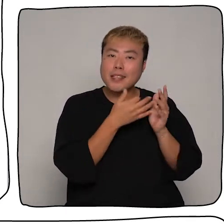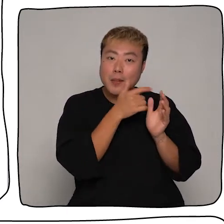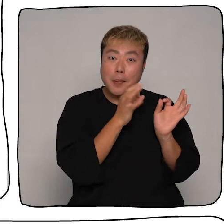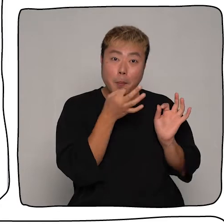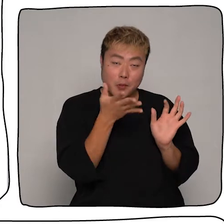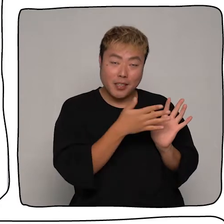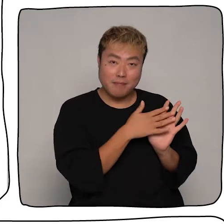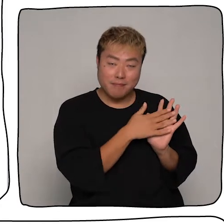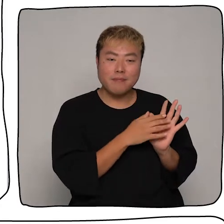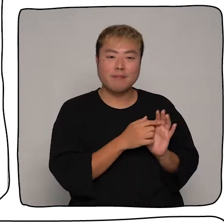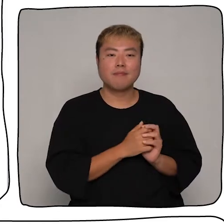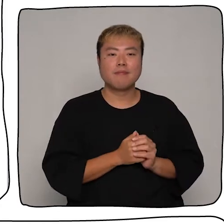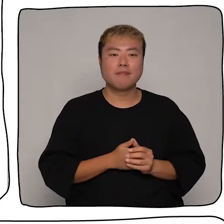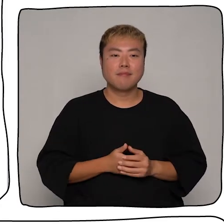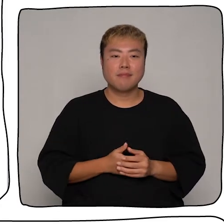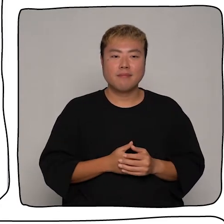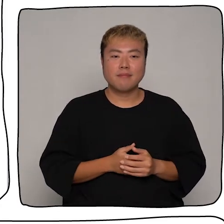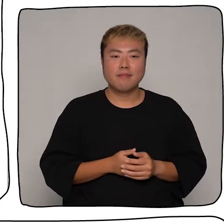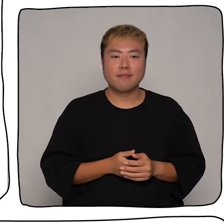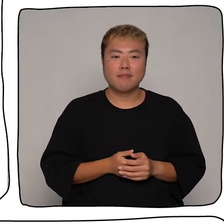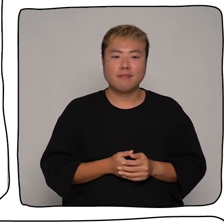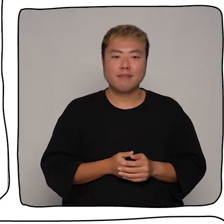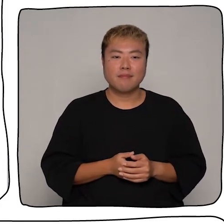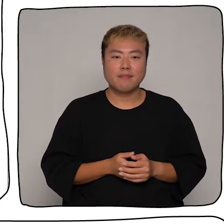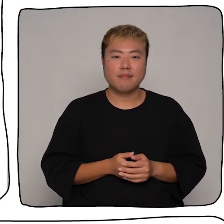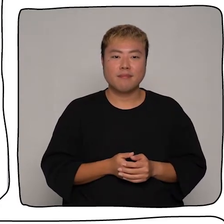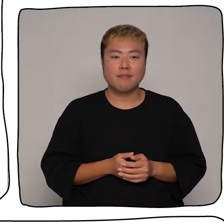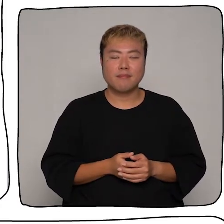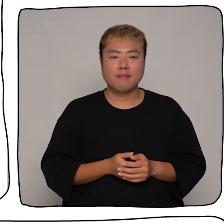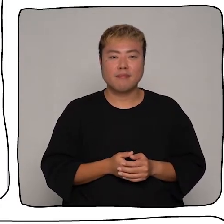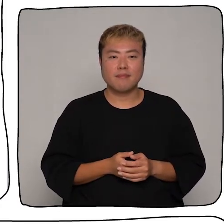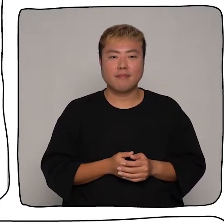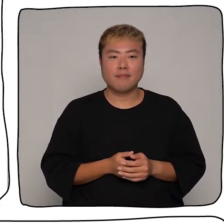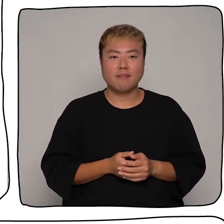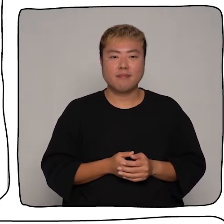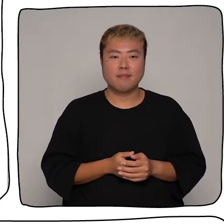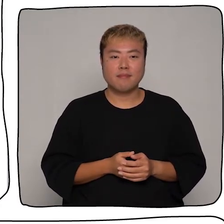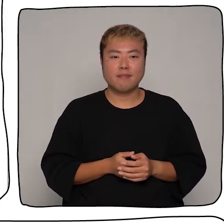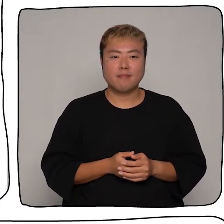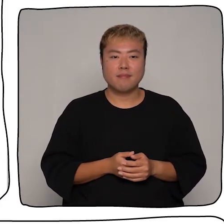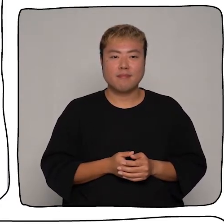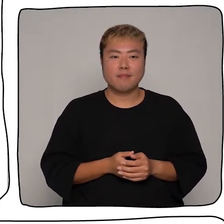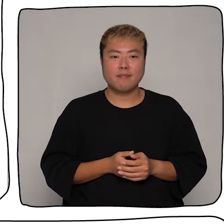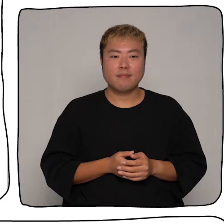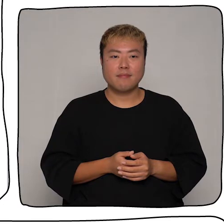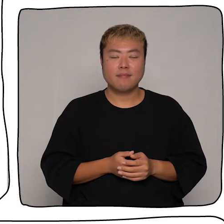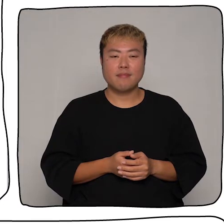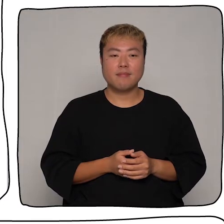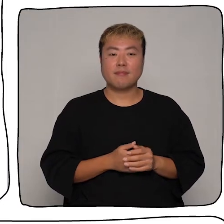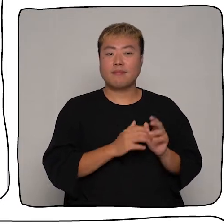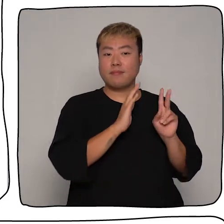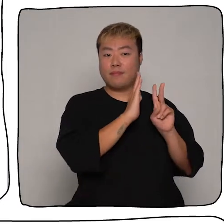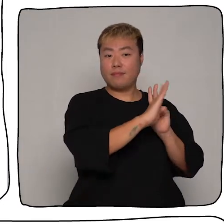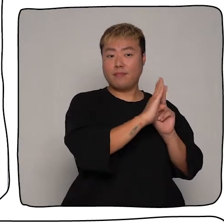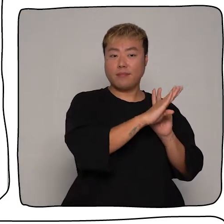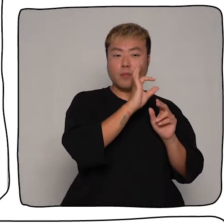of this communication between this man and this man.